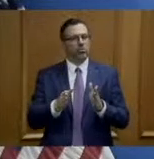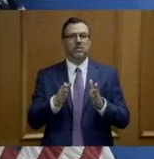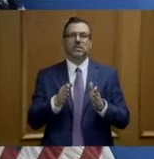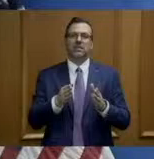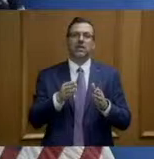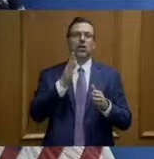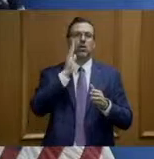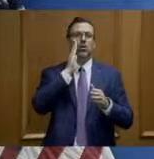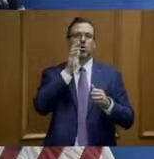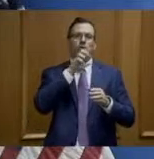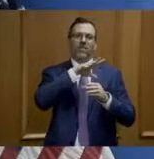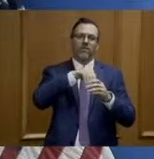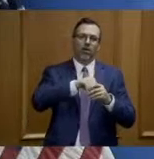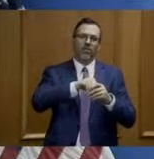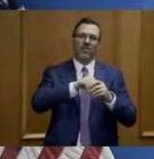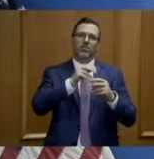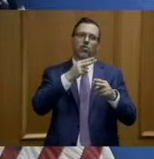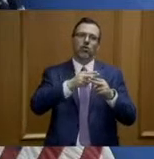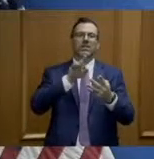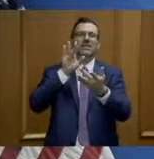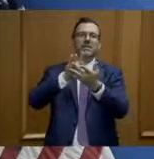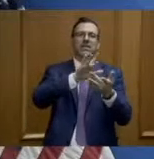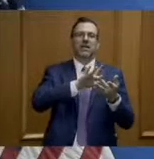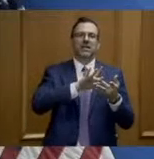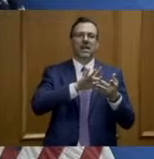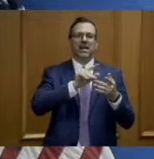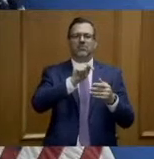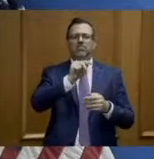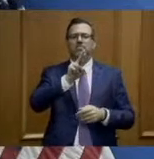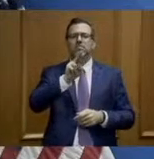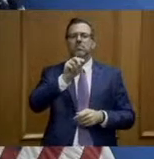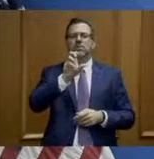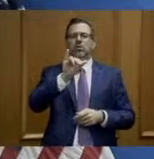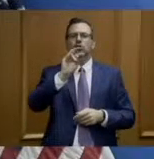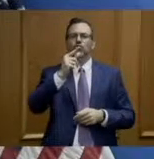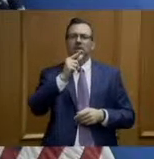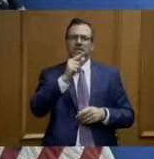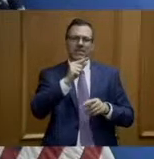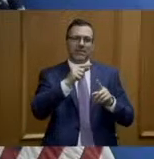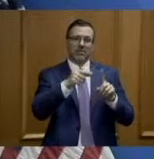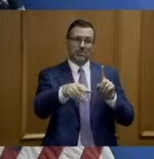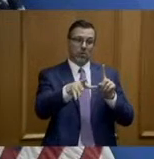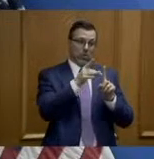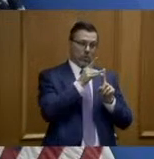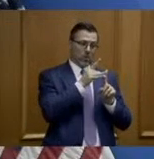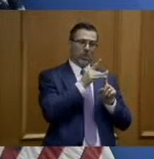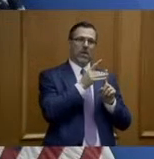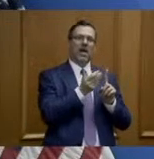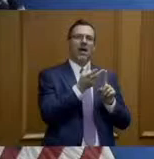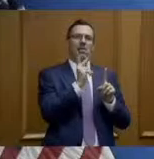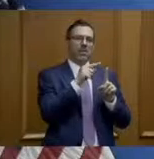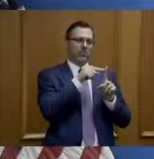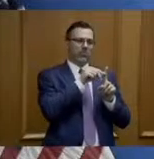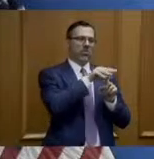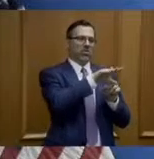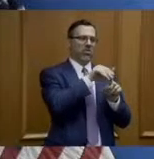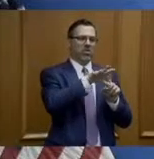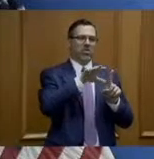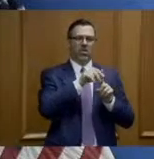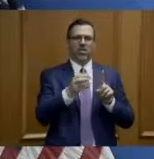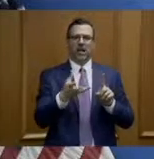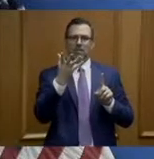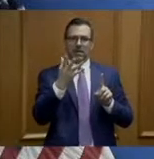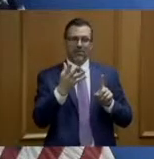tracing will tell you that there are some inherent limitations in that process. First of all, we have to